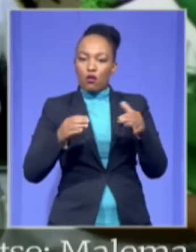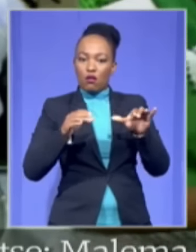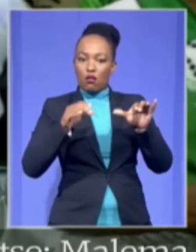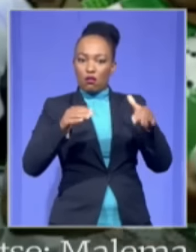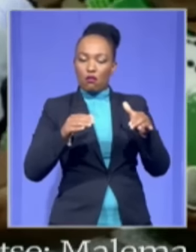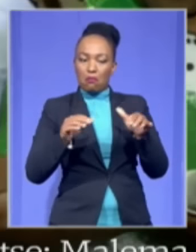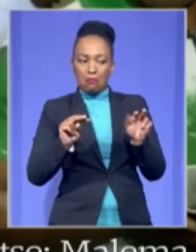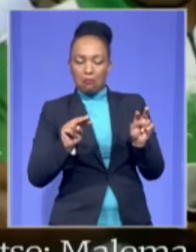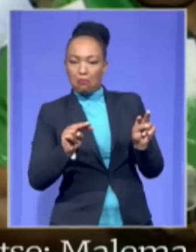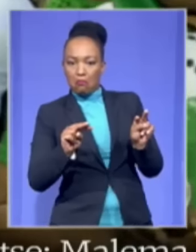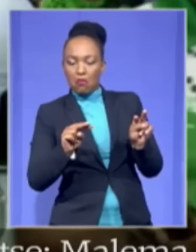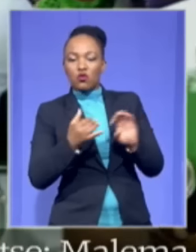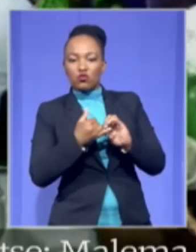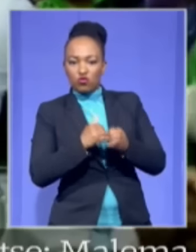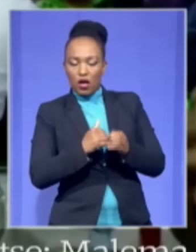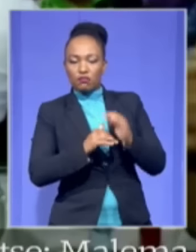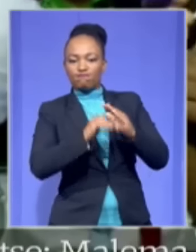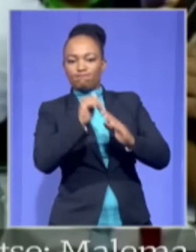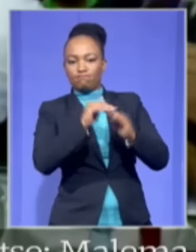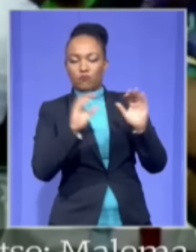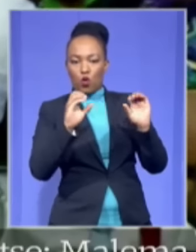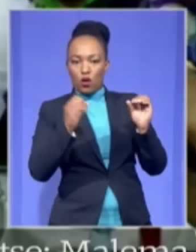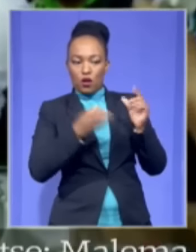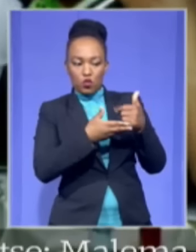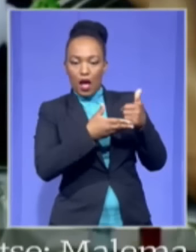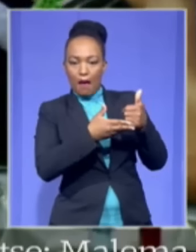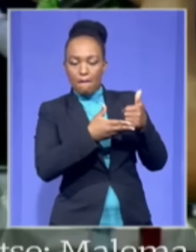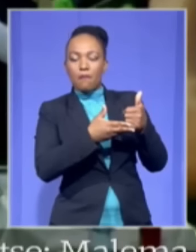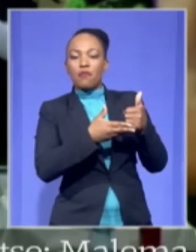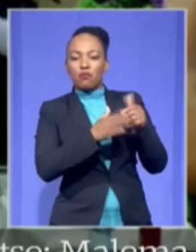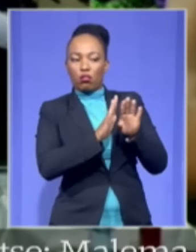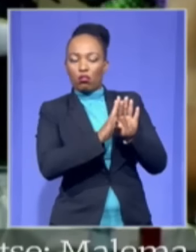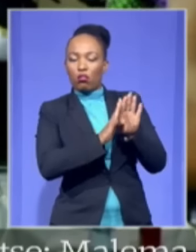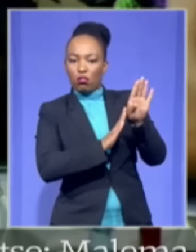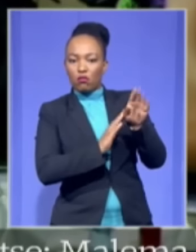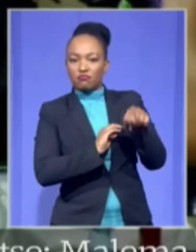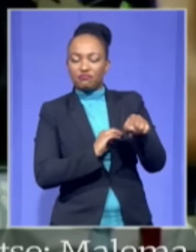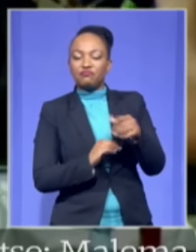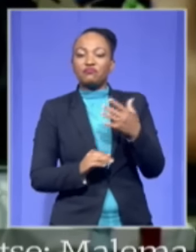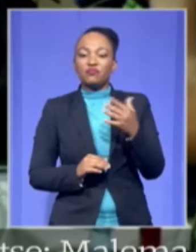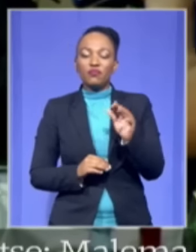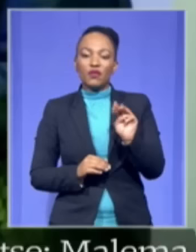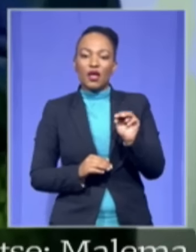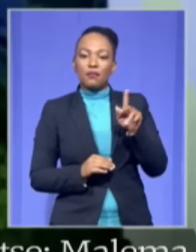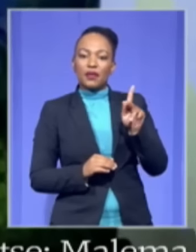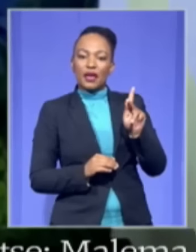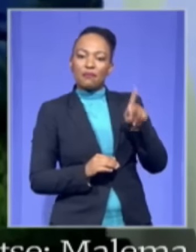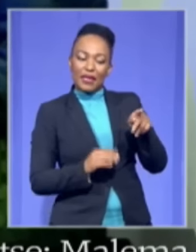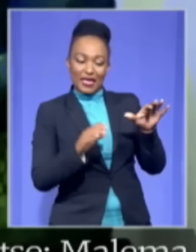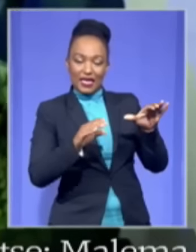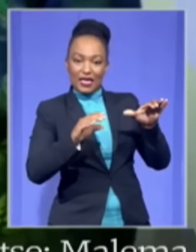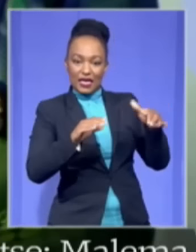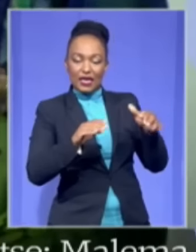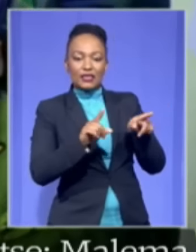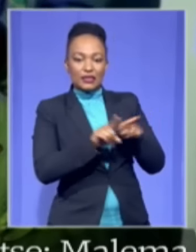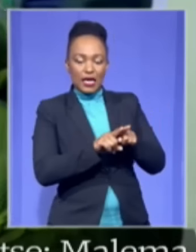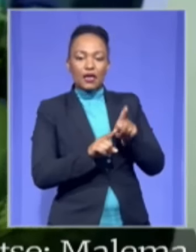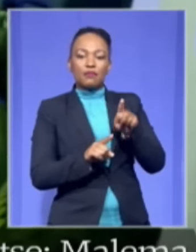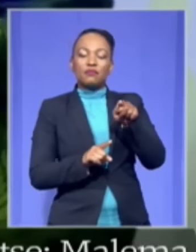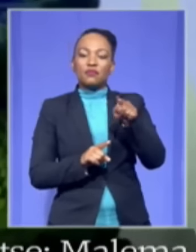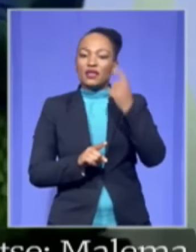jaaka maiteko a go aga lekoko le go le thusa go kitlana. Khabagare MKP le yona e solofetswe go itsise